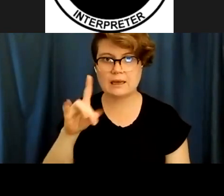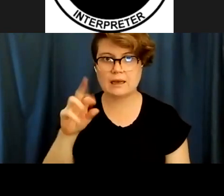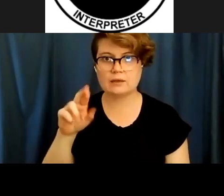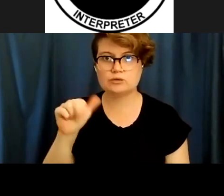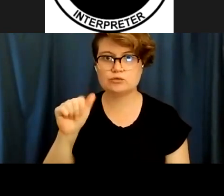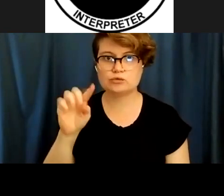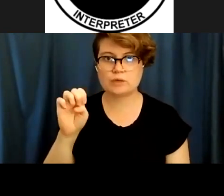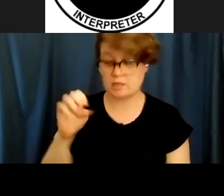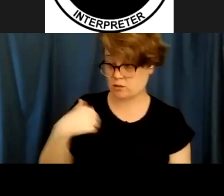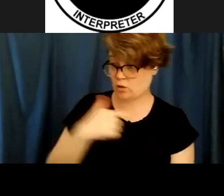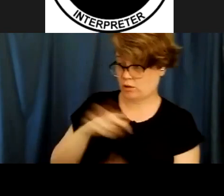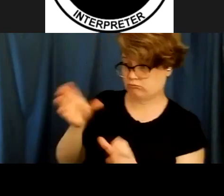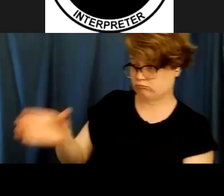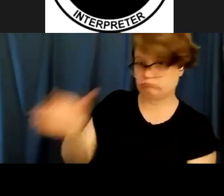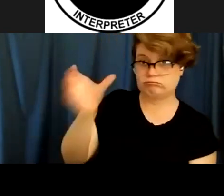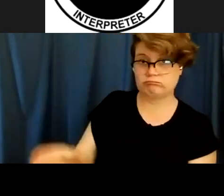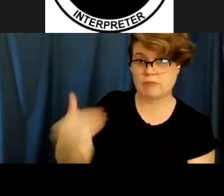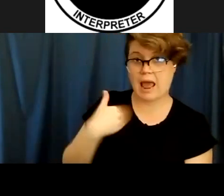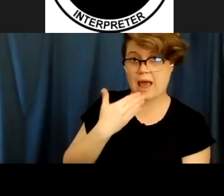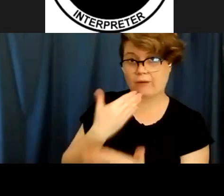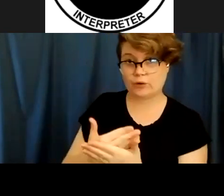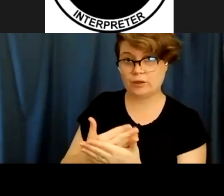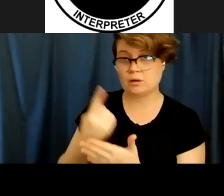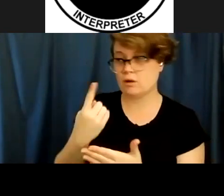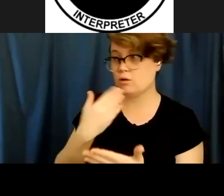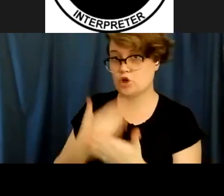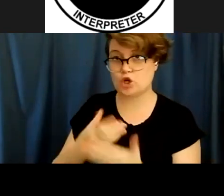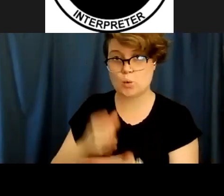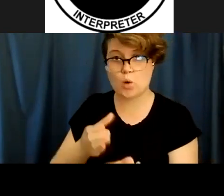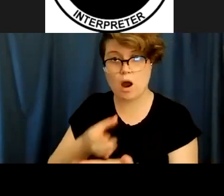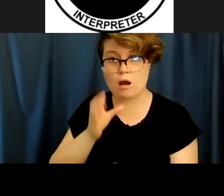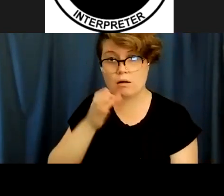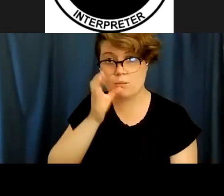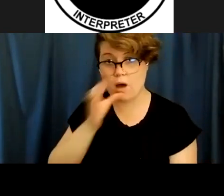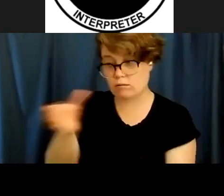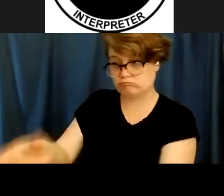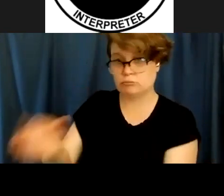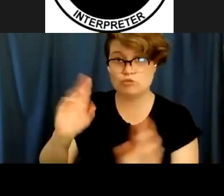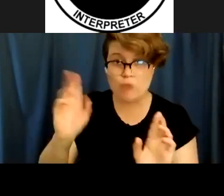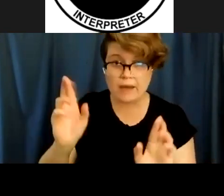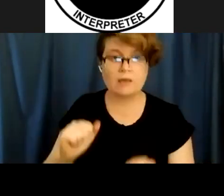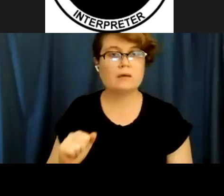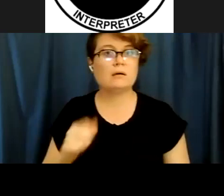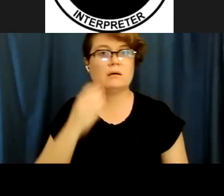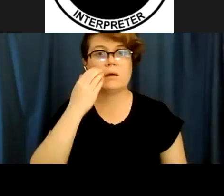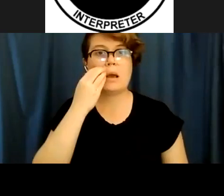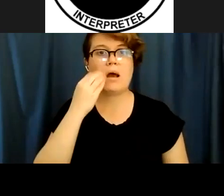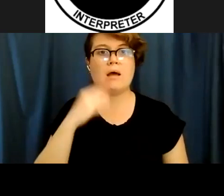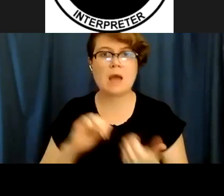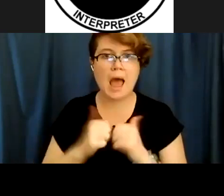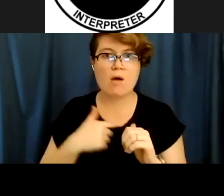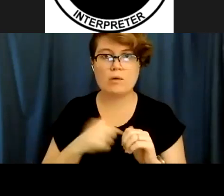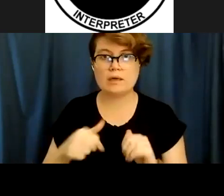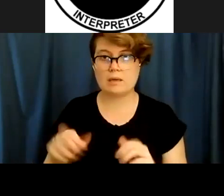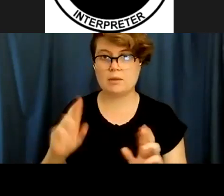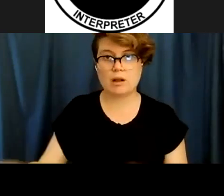sure we have, you know, a hydro flask, a water bottle nearby to kind of stay hydrated and help us focus?